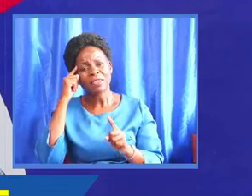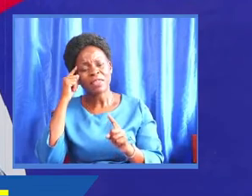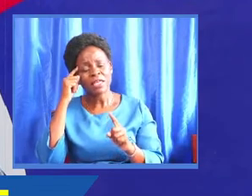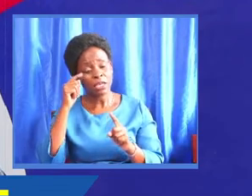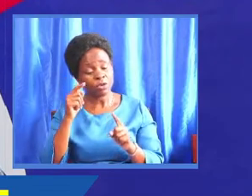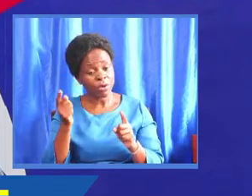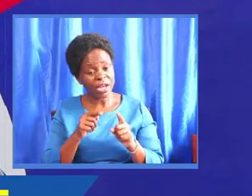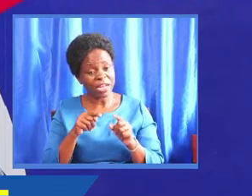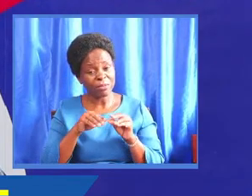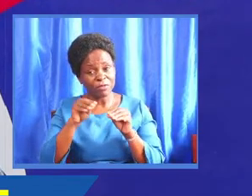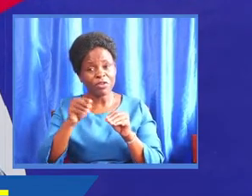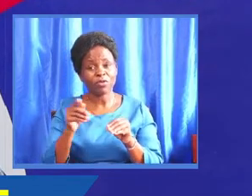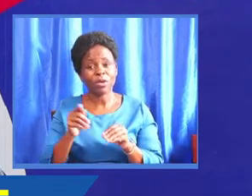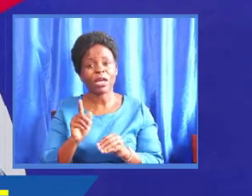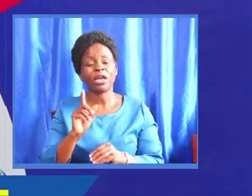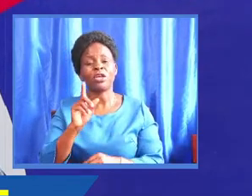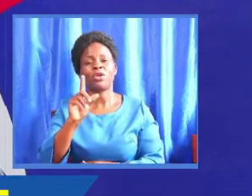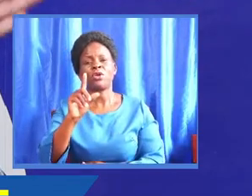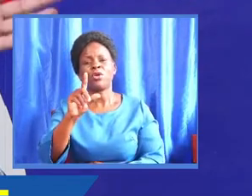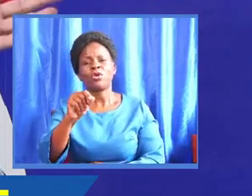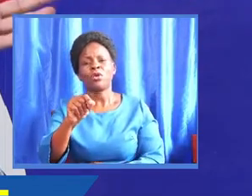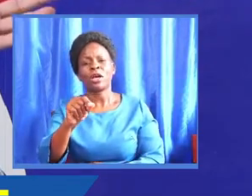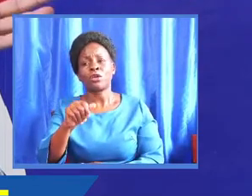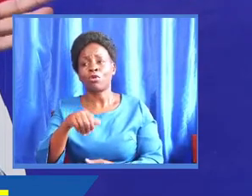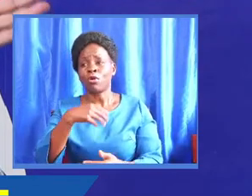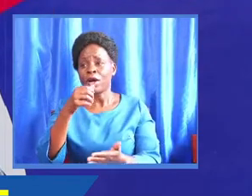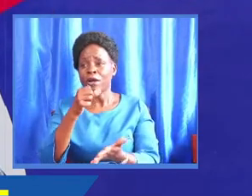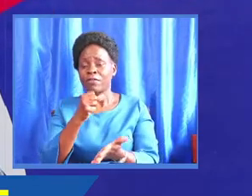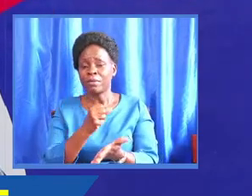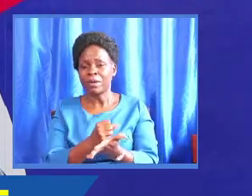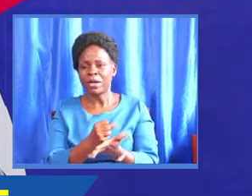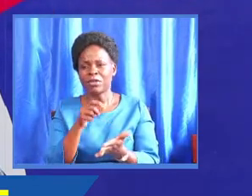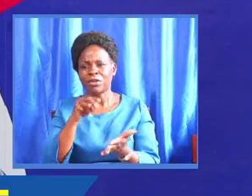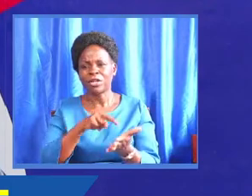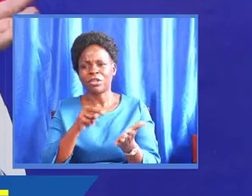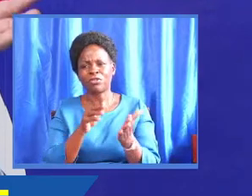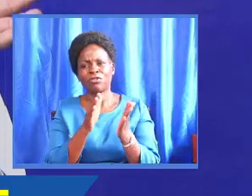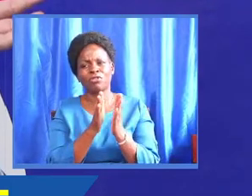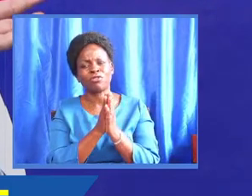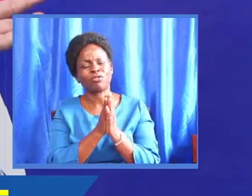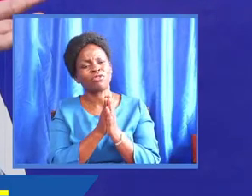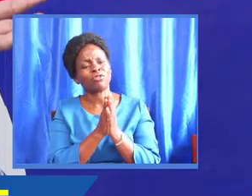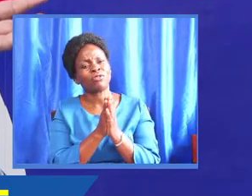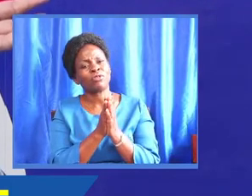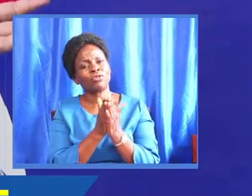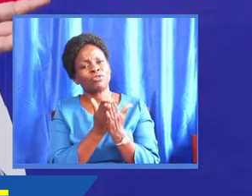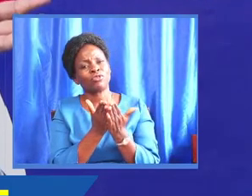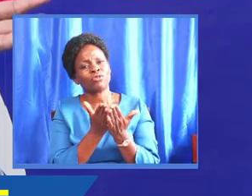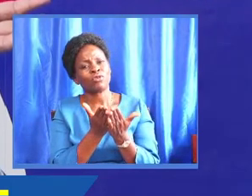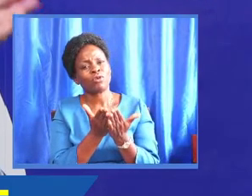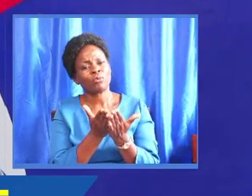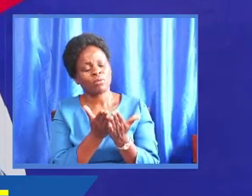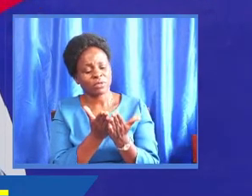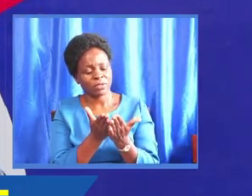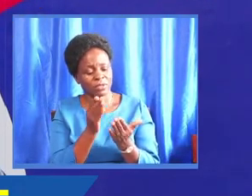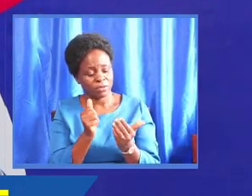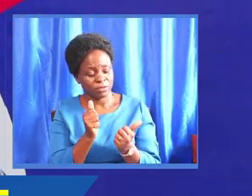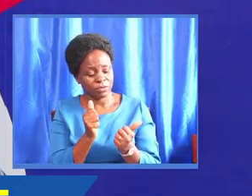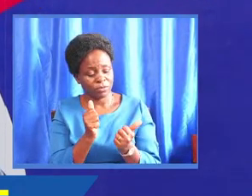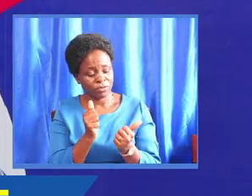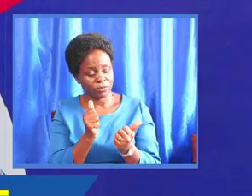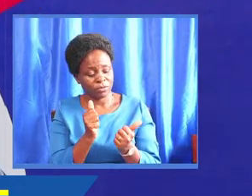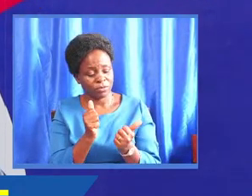go, ask the bank, what have you got on your books and what products you can offer.